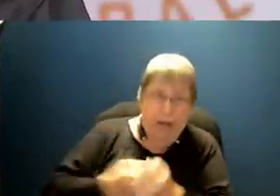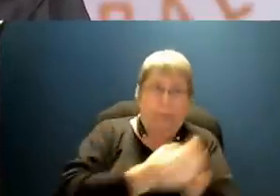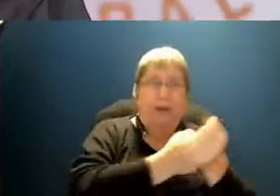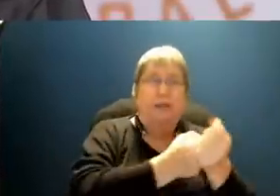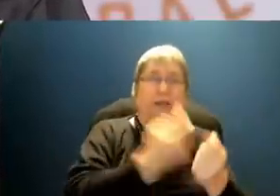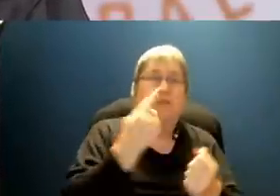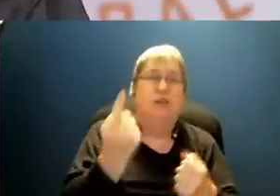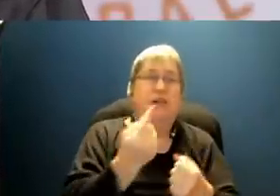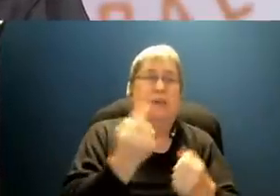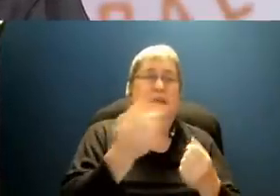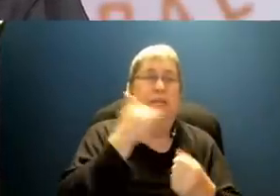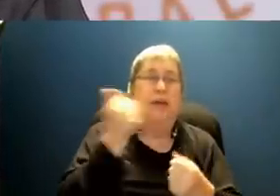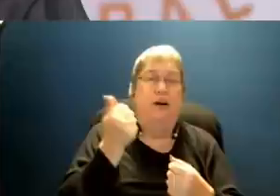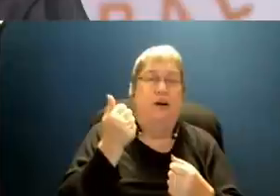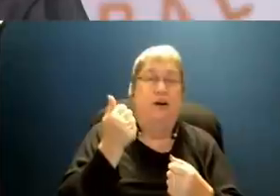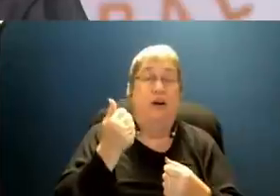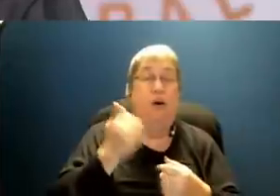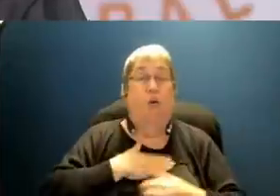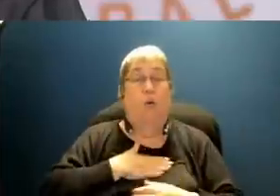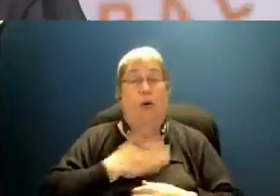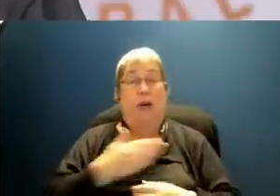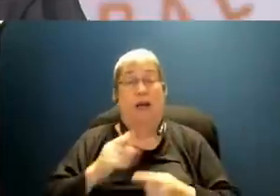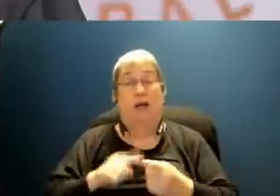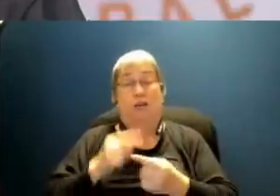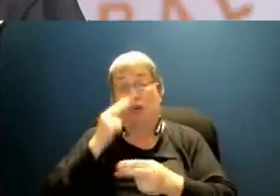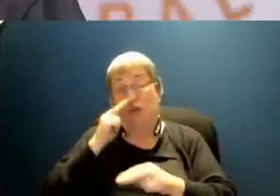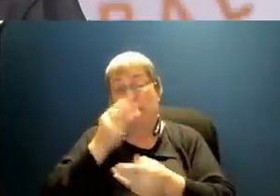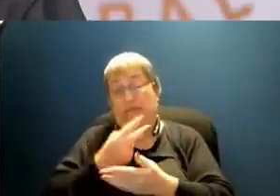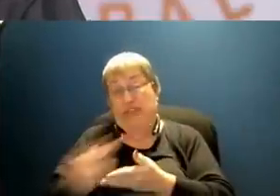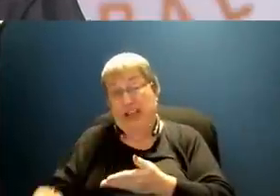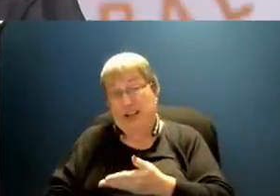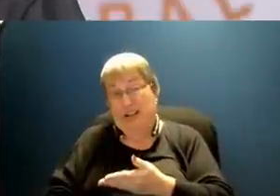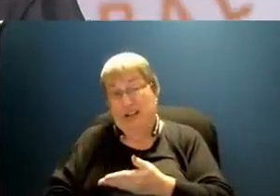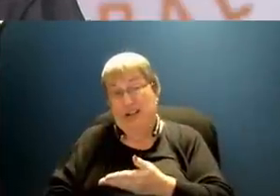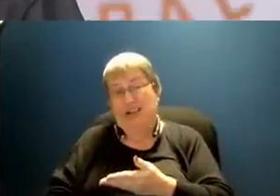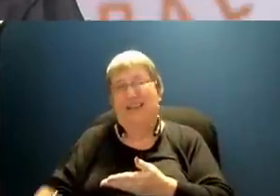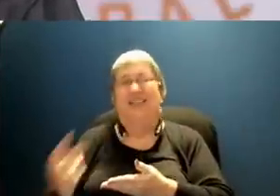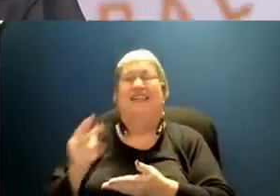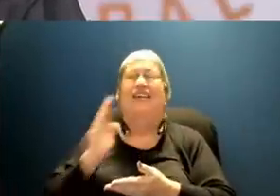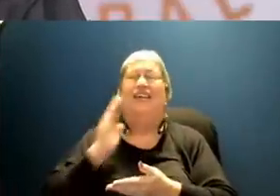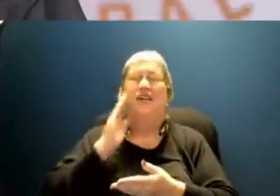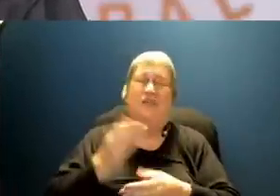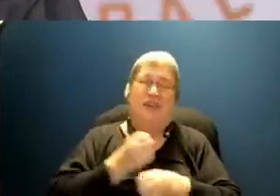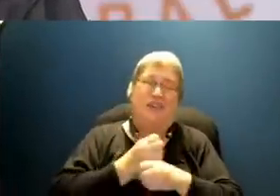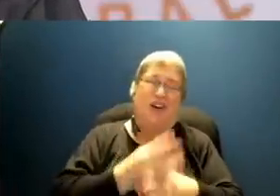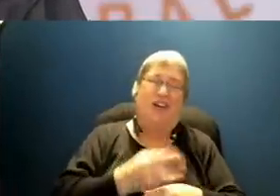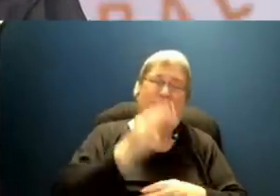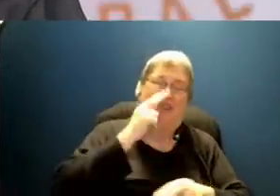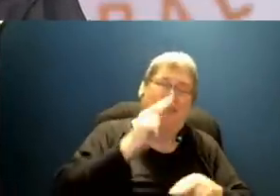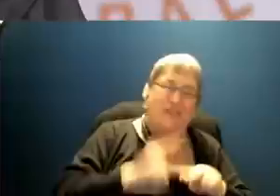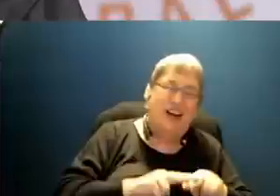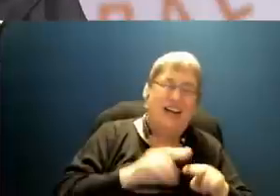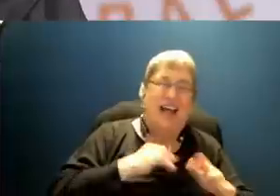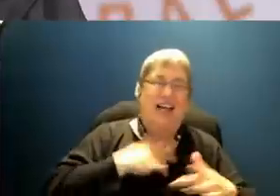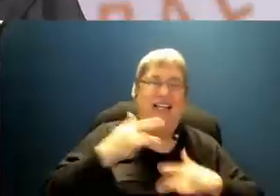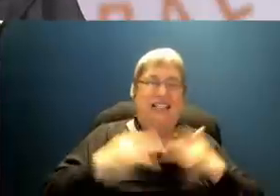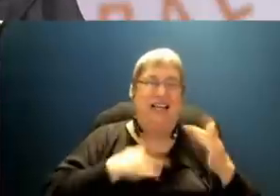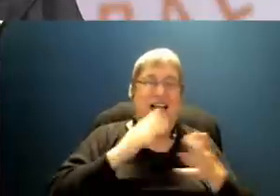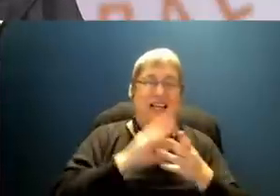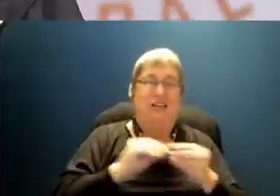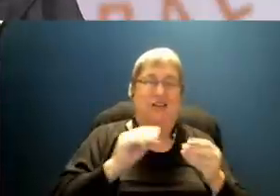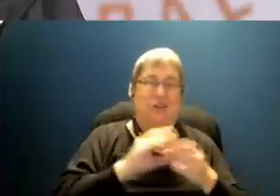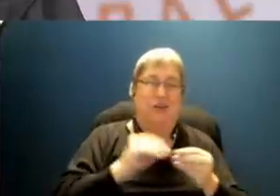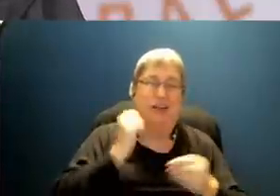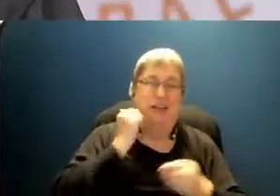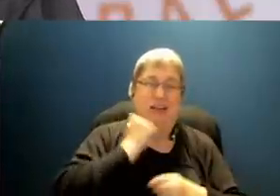A willingness to fail will lead to fun and exciting stories each and every day. If you want to stop being